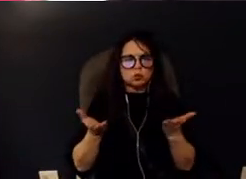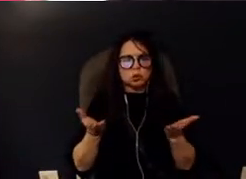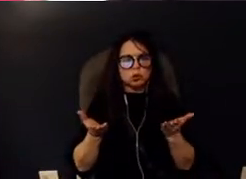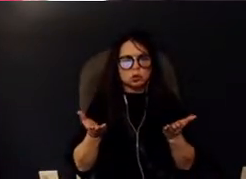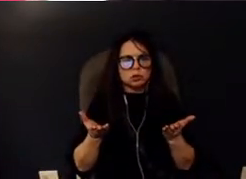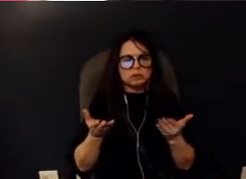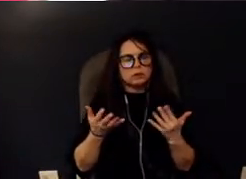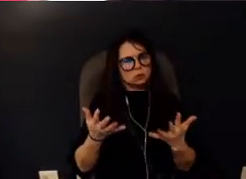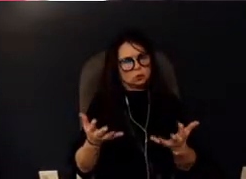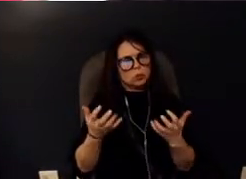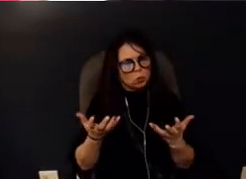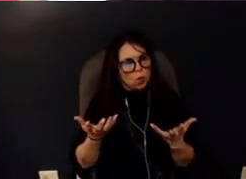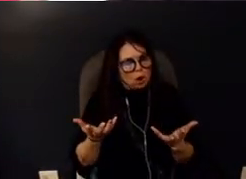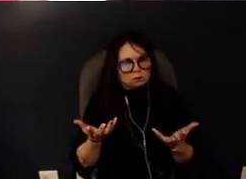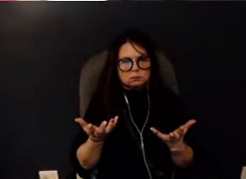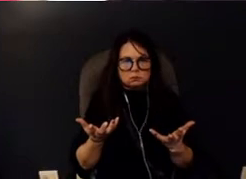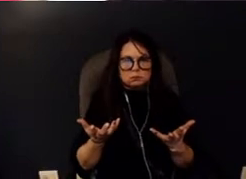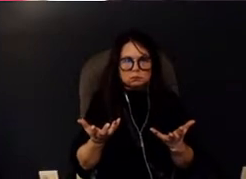opportunity for them to go to